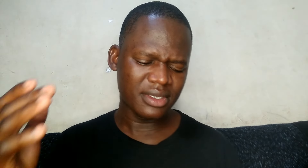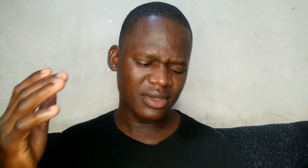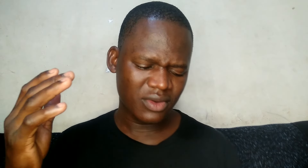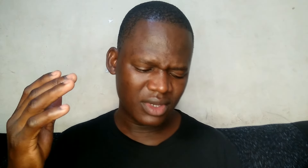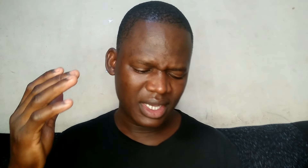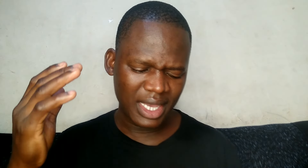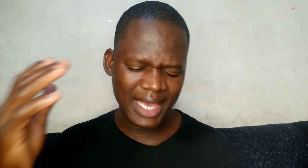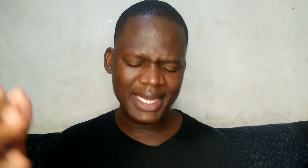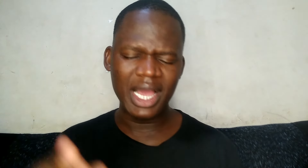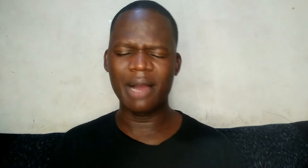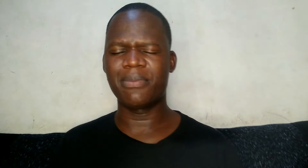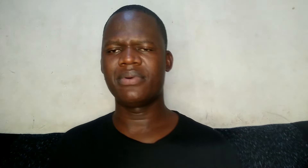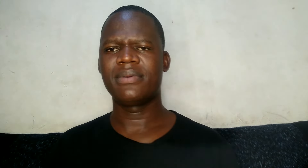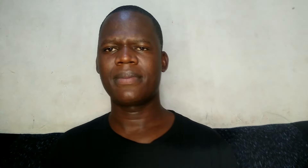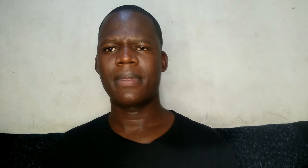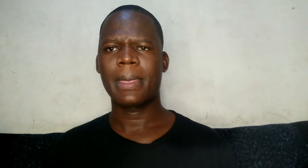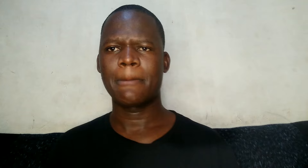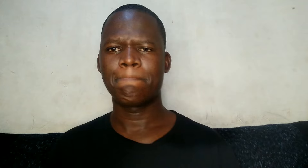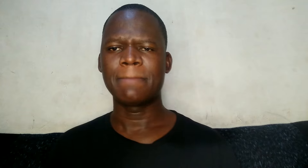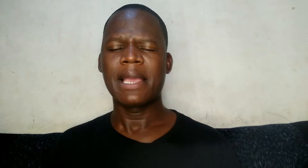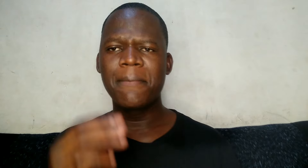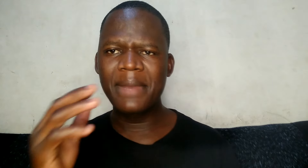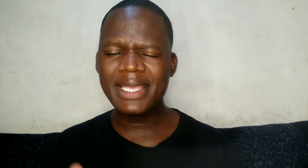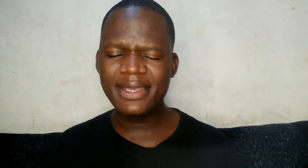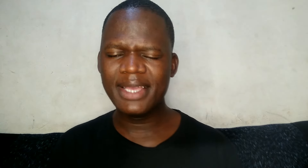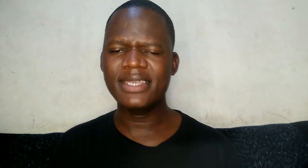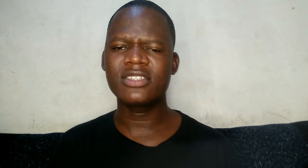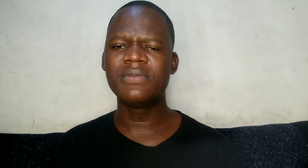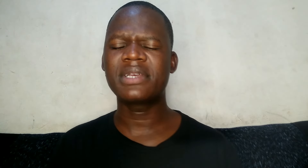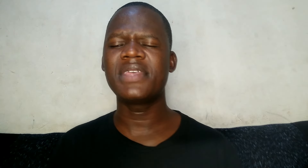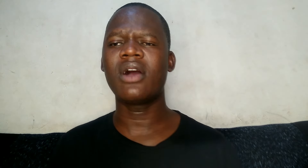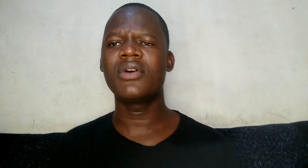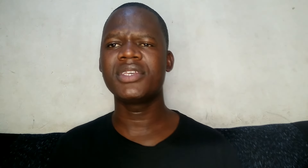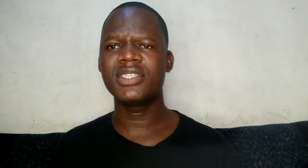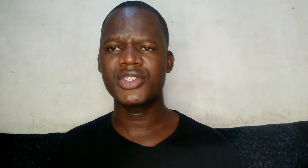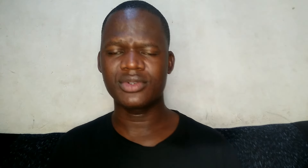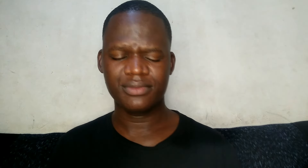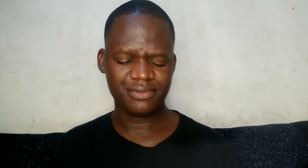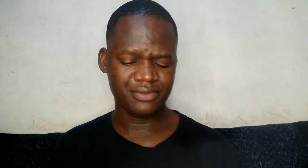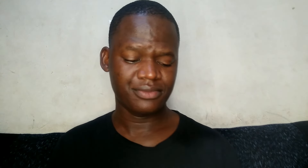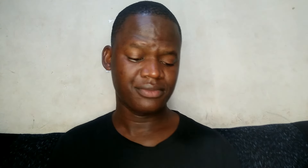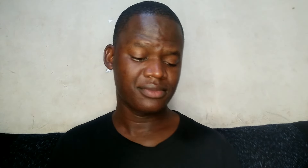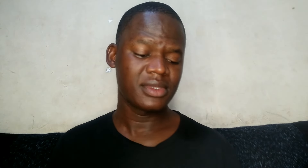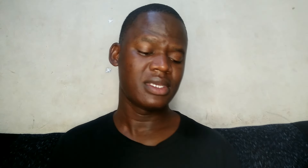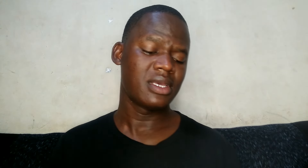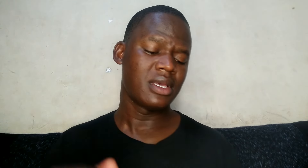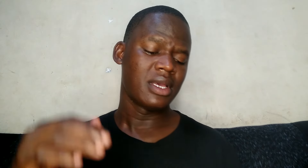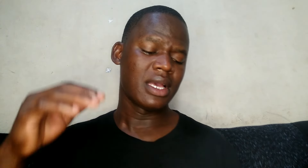might end up making Kenyans to make their own decision